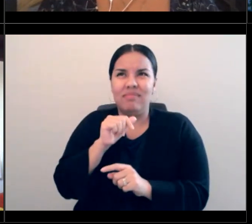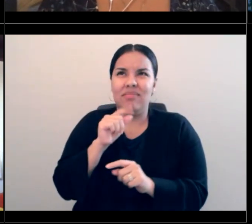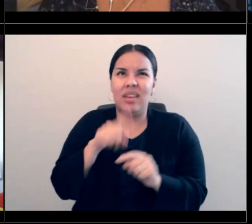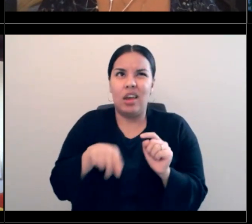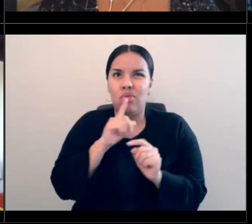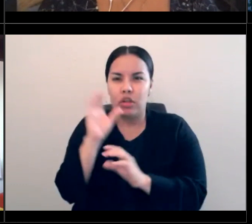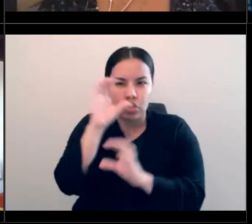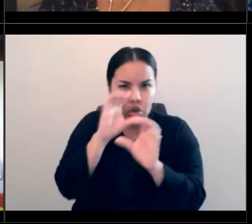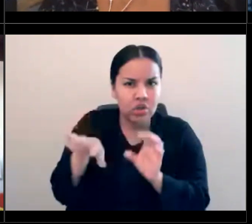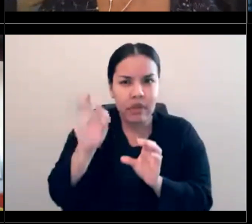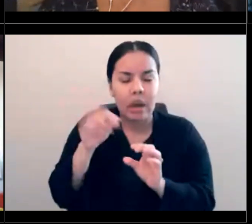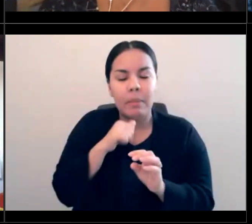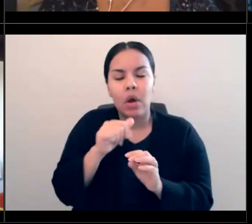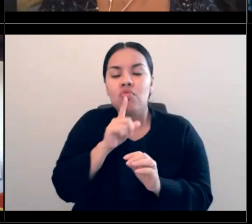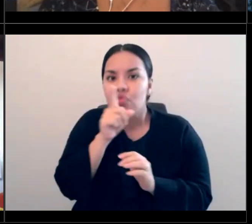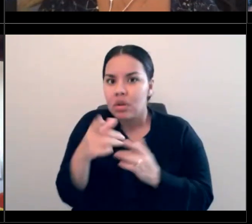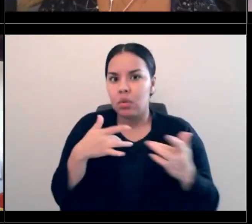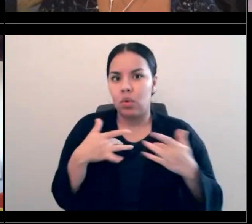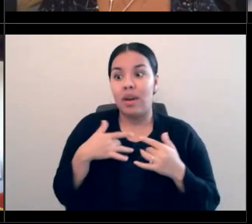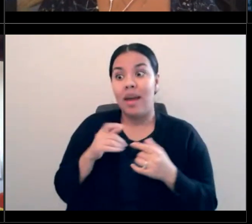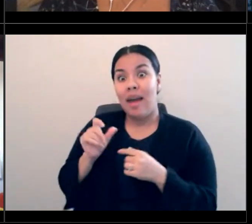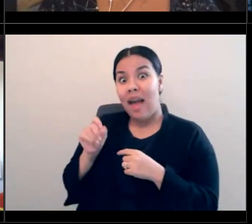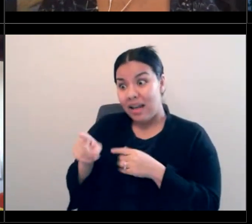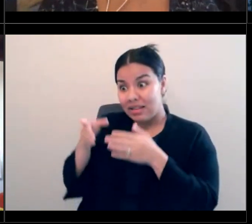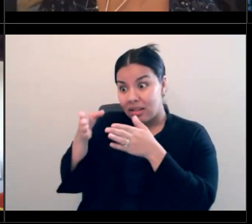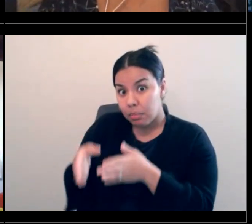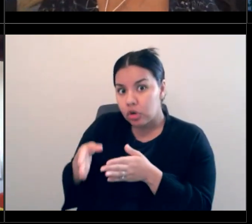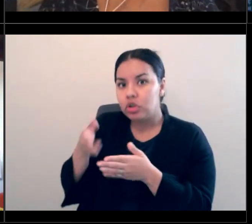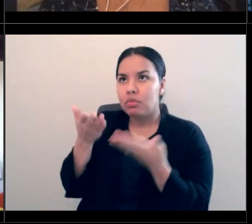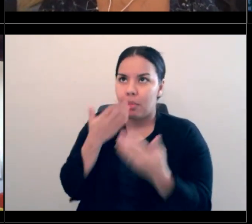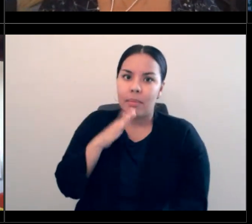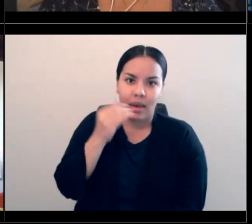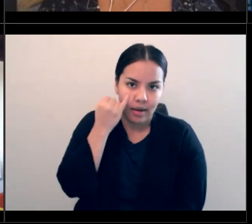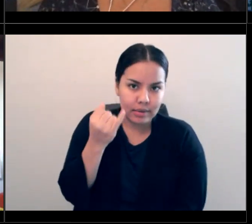it. And asking him would probably be a bad idea.